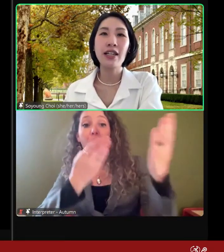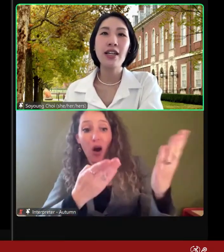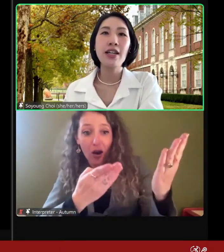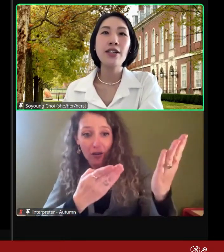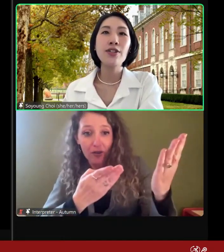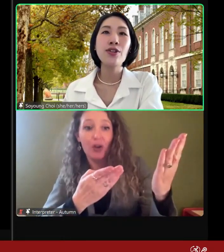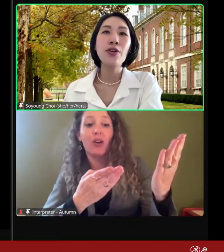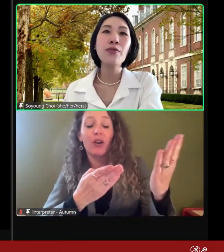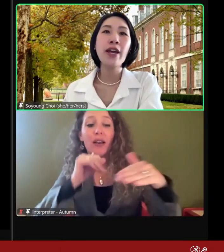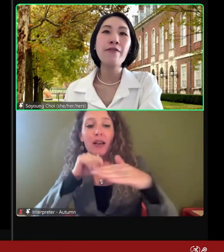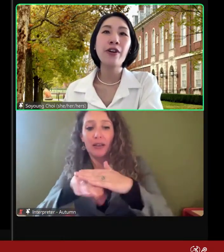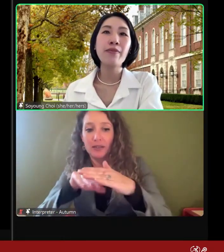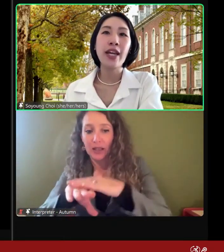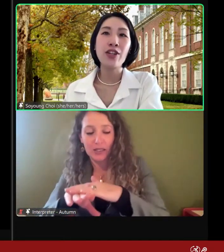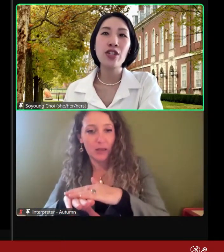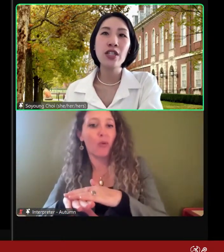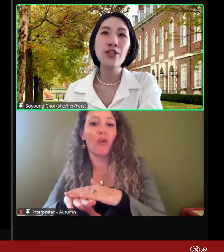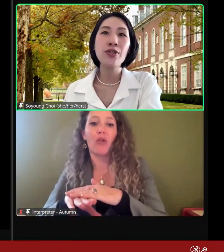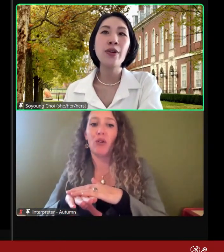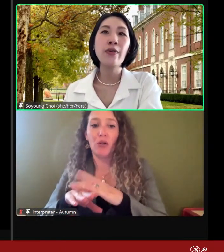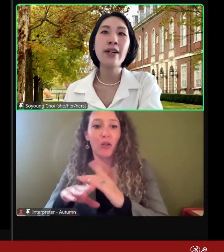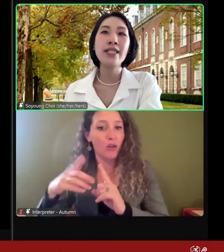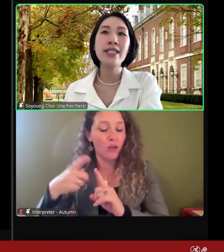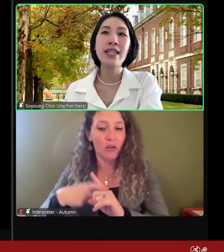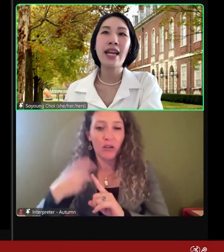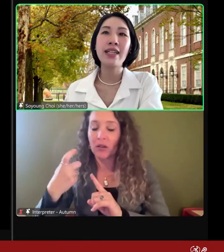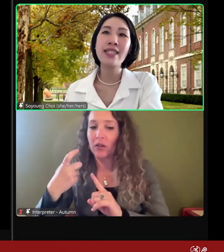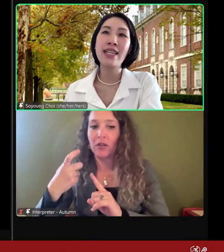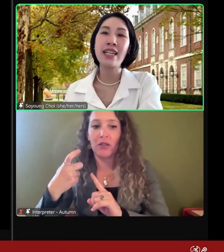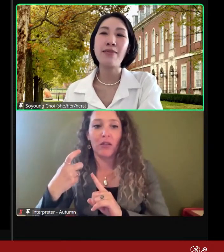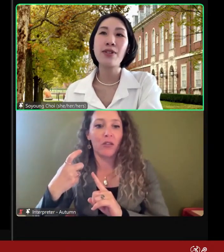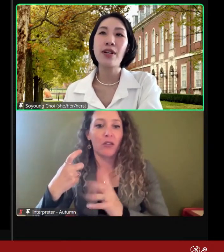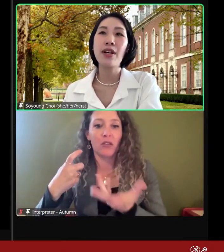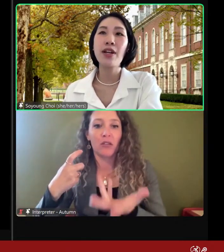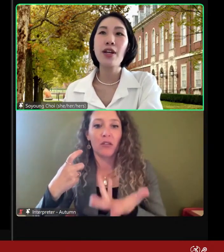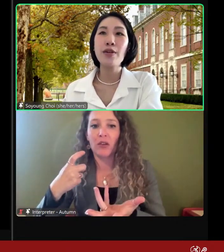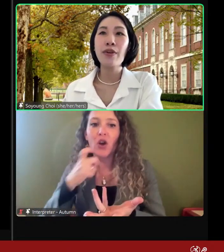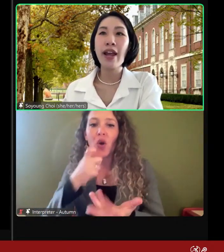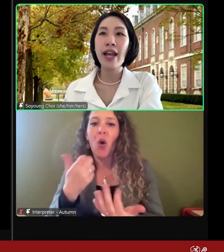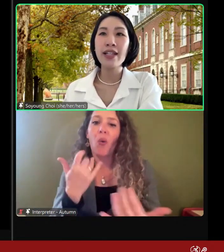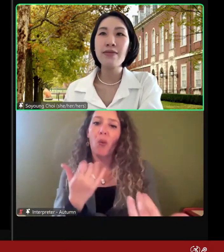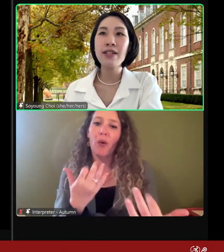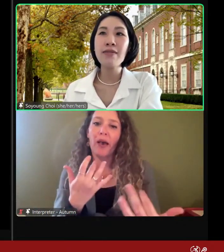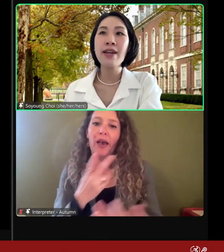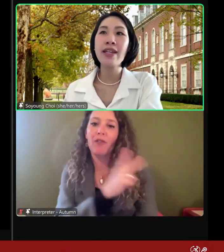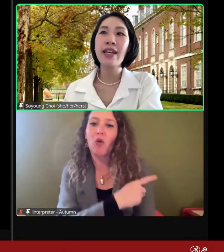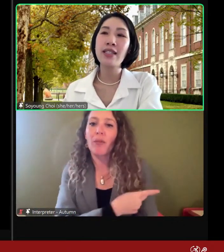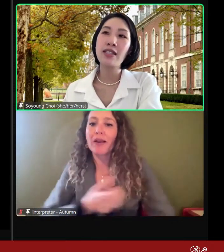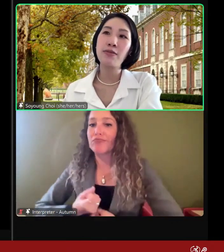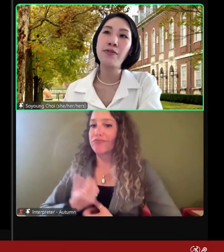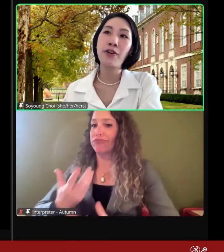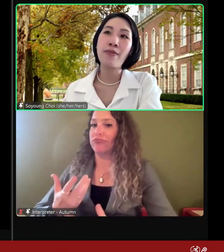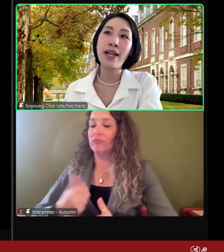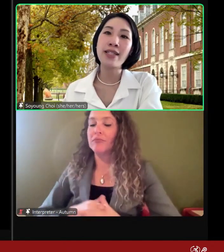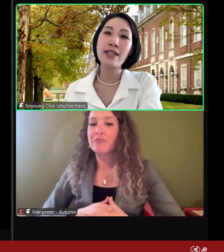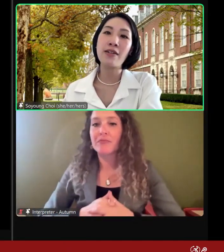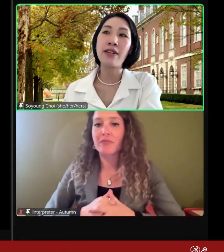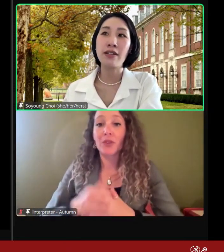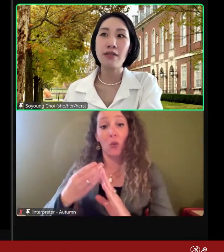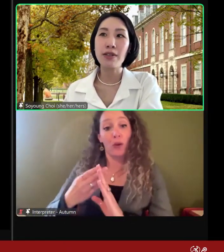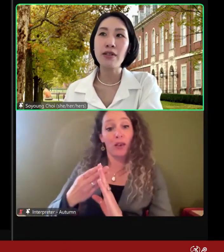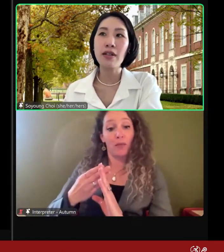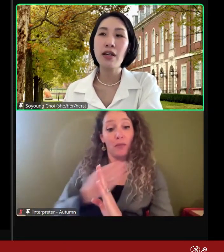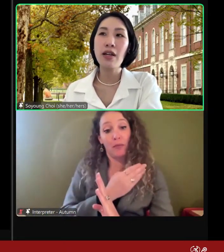defaults. Don't wait for a patient to request alternatives. Proactively make accessible